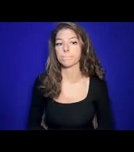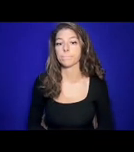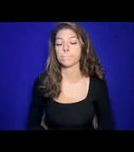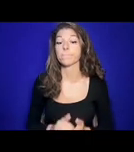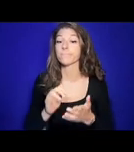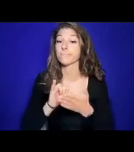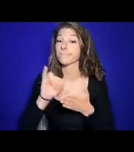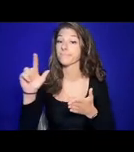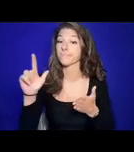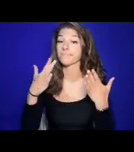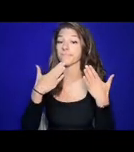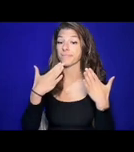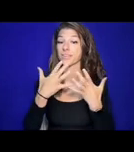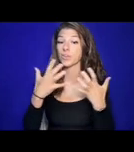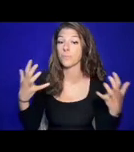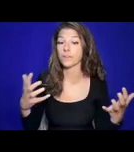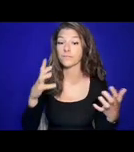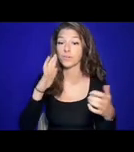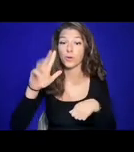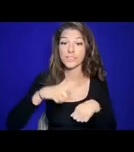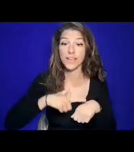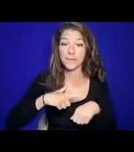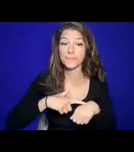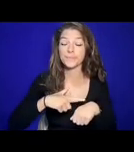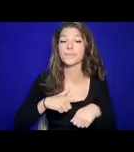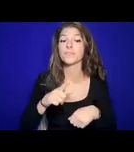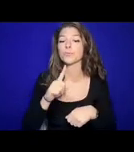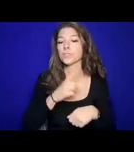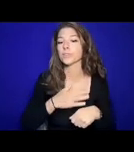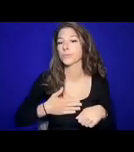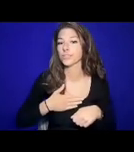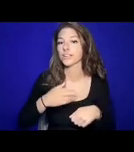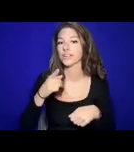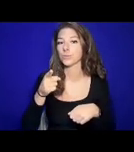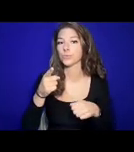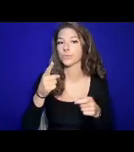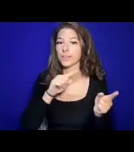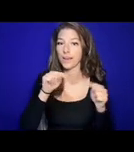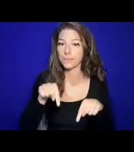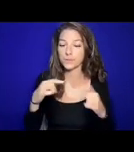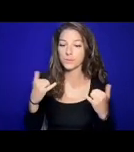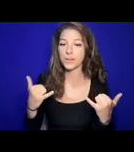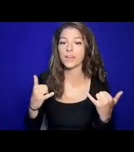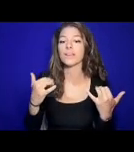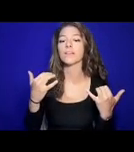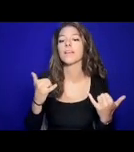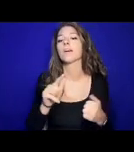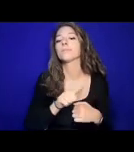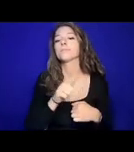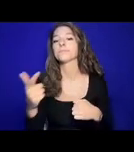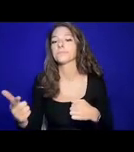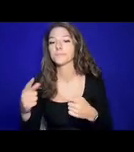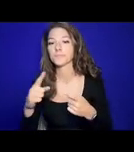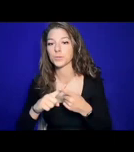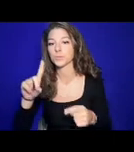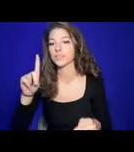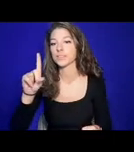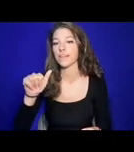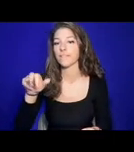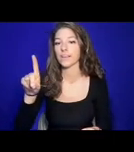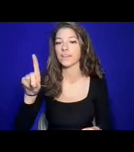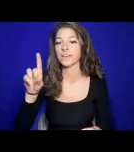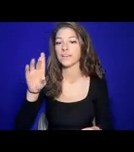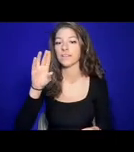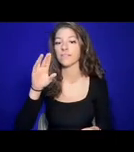And that's it. Just want to say thank you so much for your time and really appreciate you attending. And I will now hand this over to David Bell